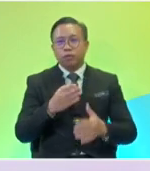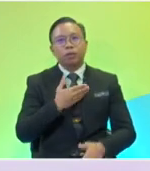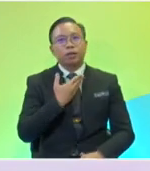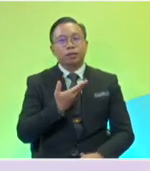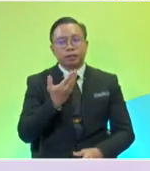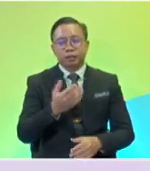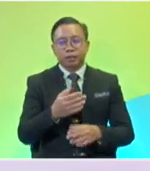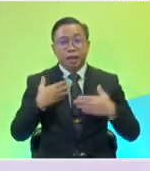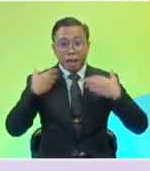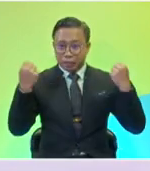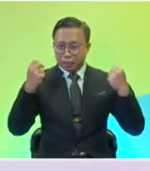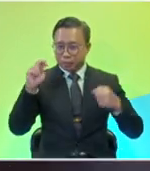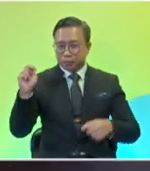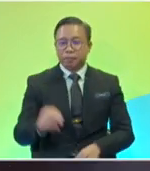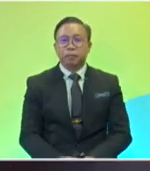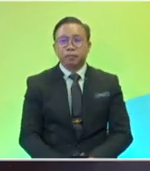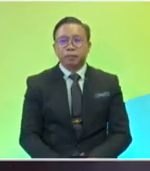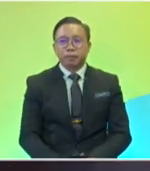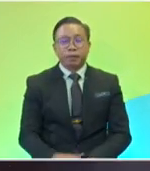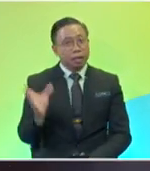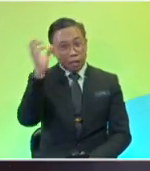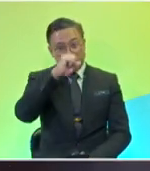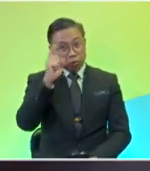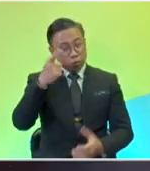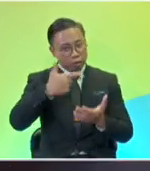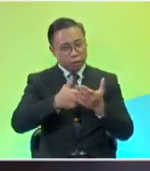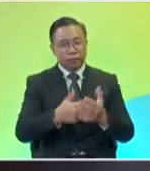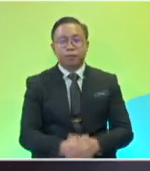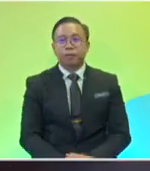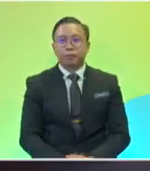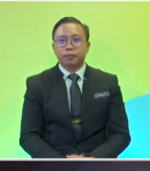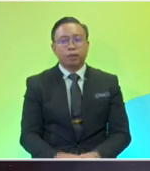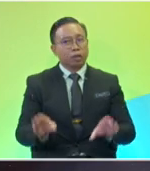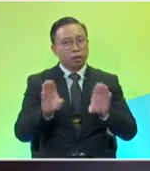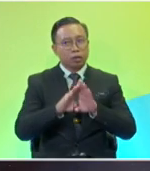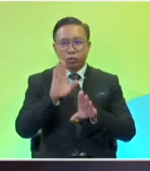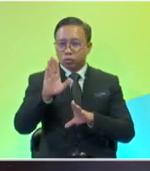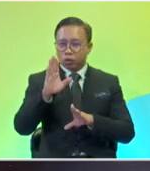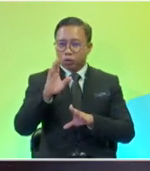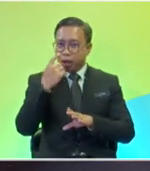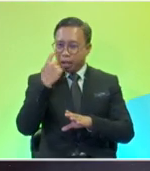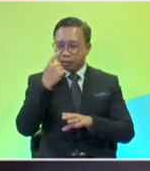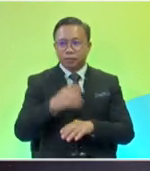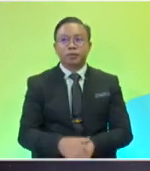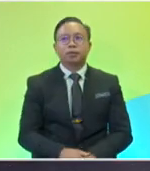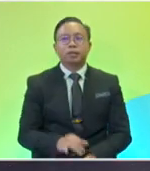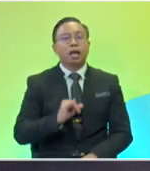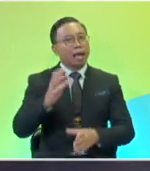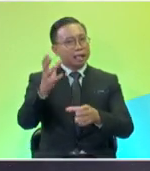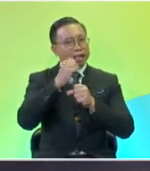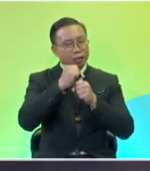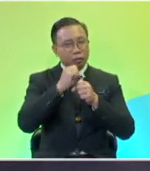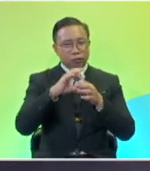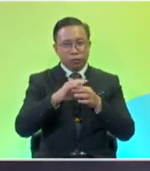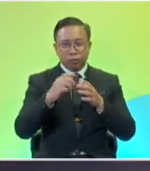Yes. Right, okay. Would you like to guess one more? Yes, let's do this. Okay, please close your eyes. Okay, closed. I'm going to take off